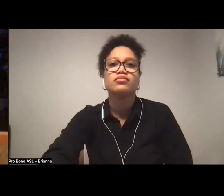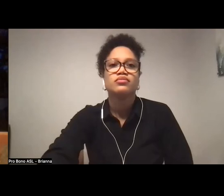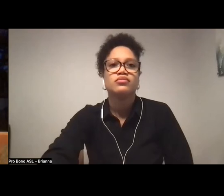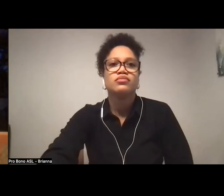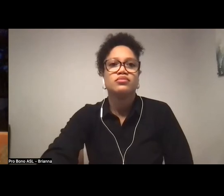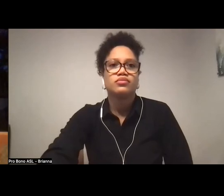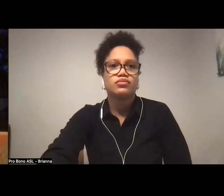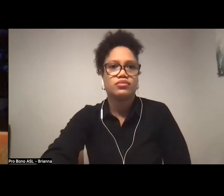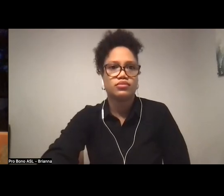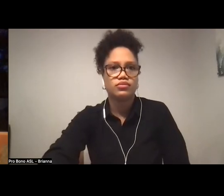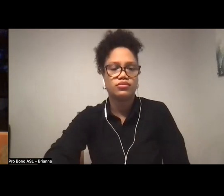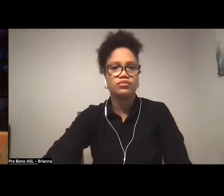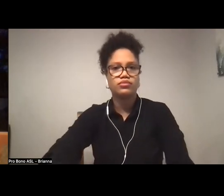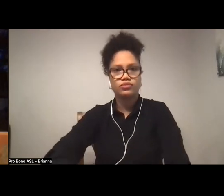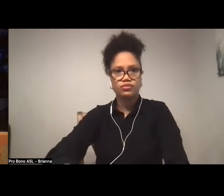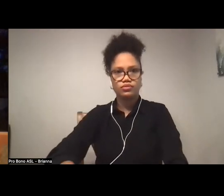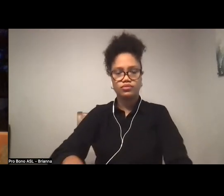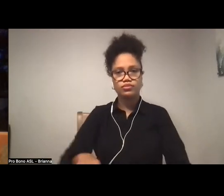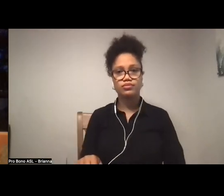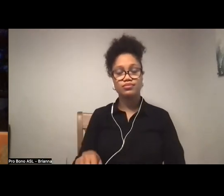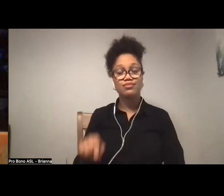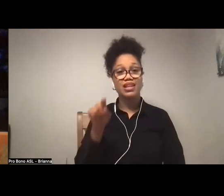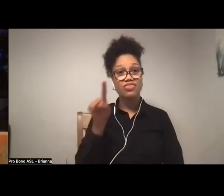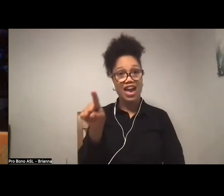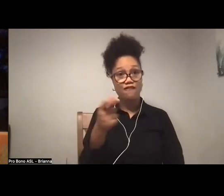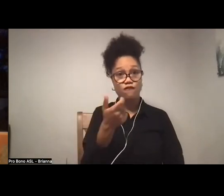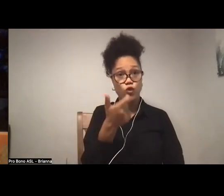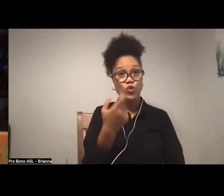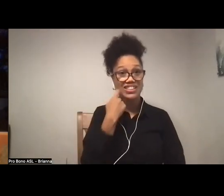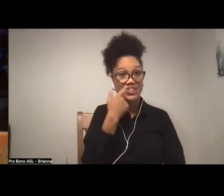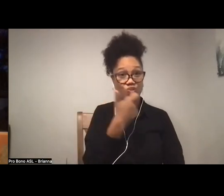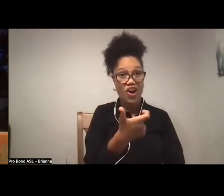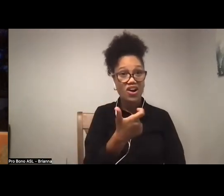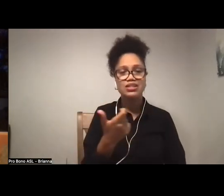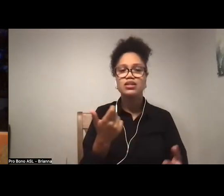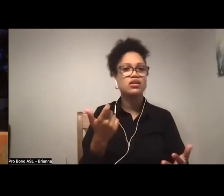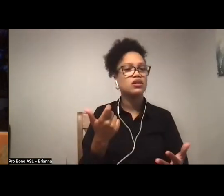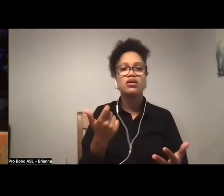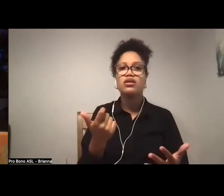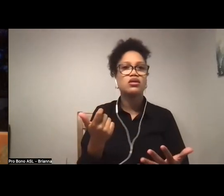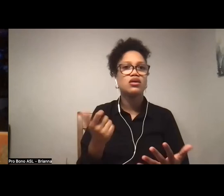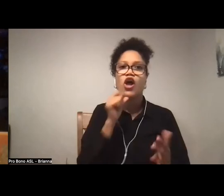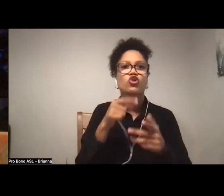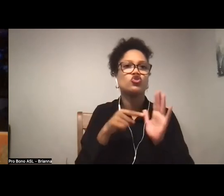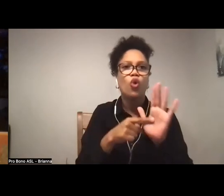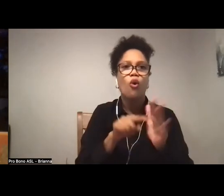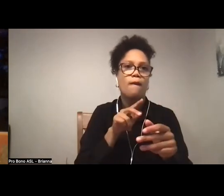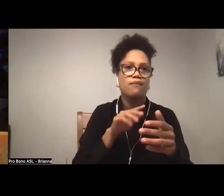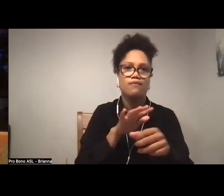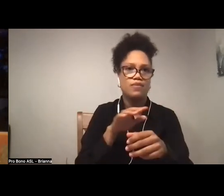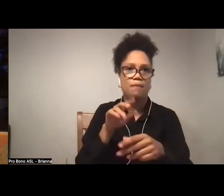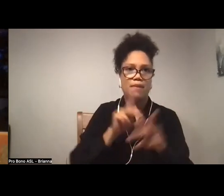That view doesn't show you how many people. There were about 50 people who saw